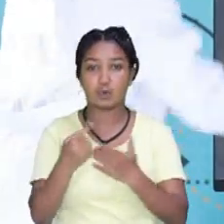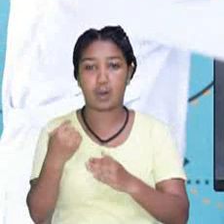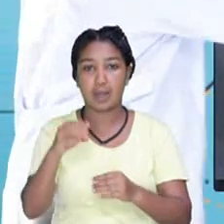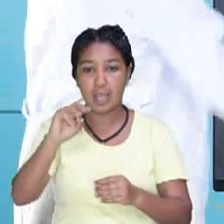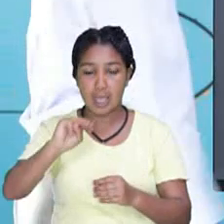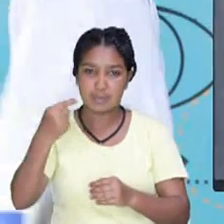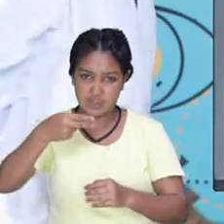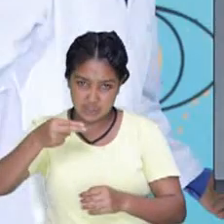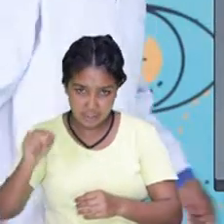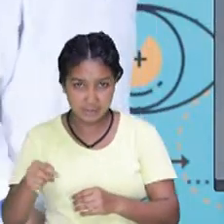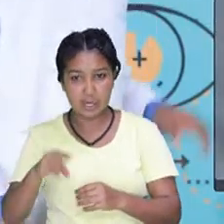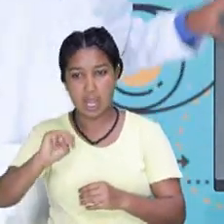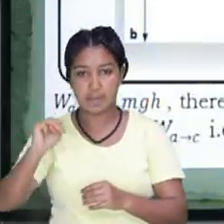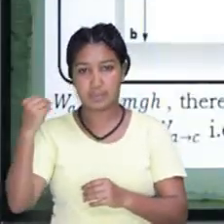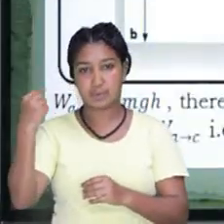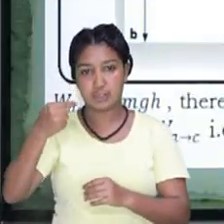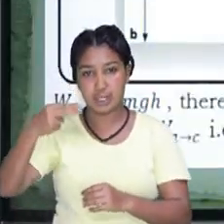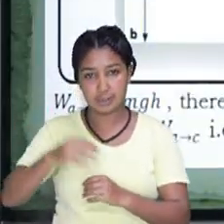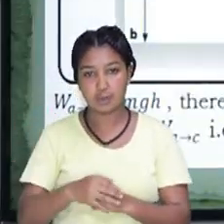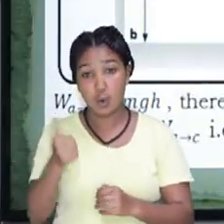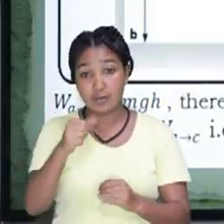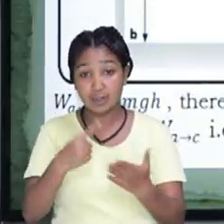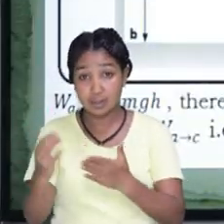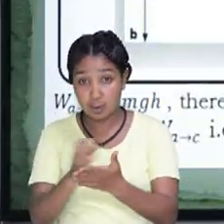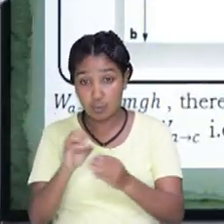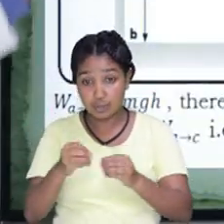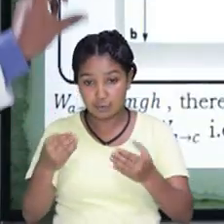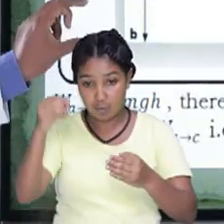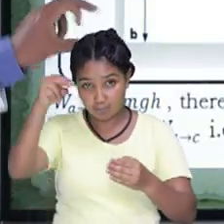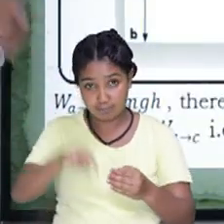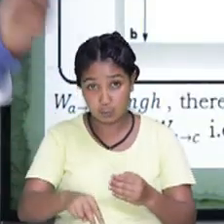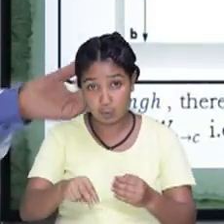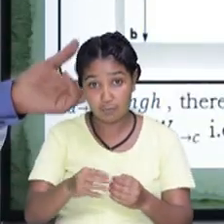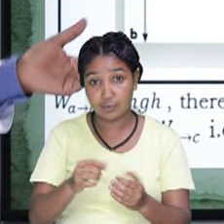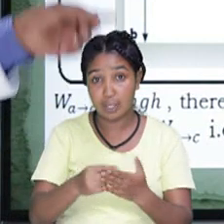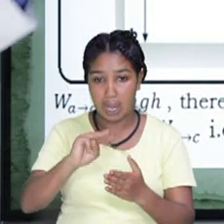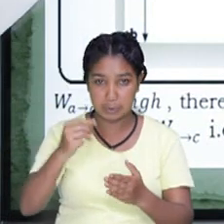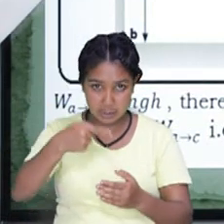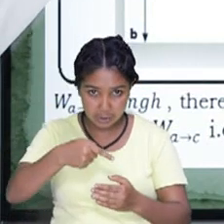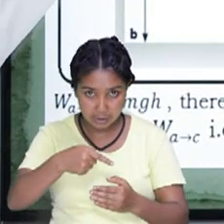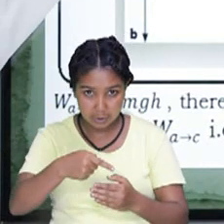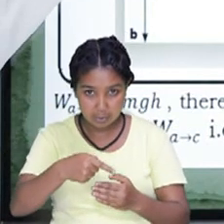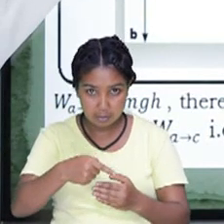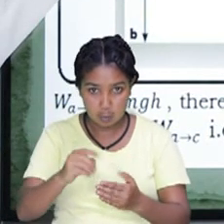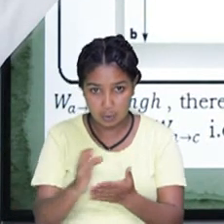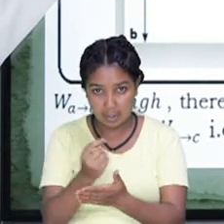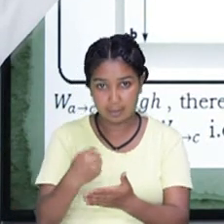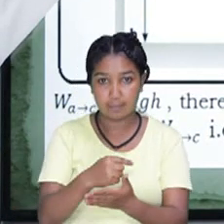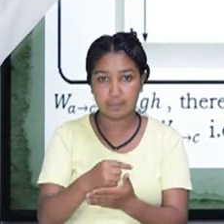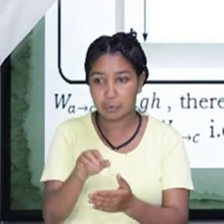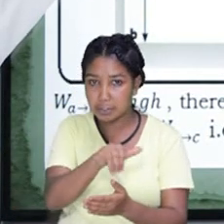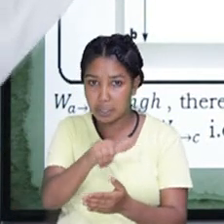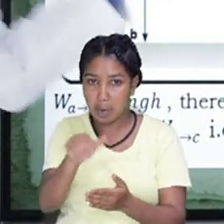one, mgh, mgh. Then, whenever you take this object from this to this, it's mgh. Even though we take